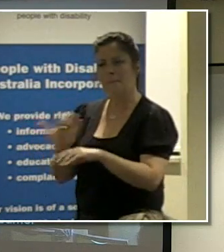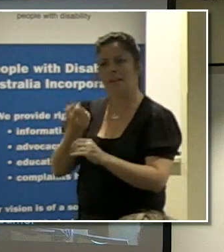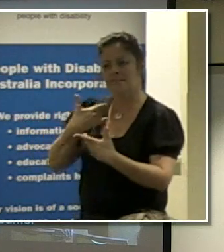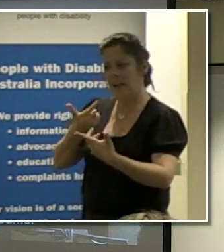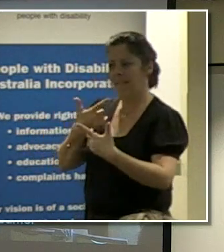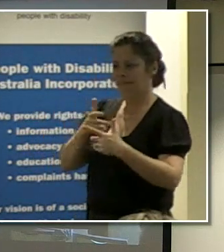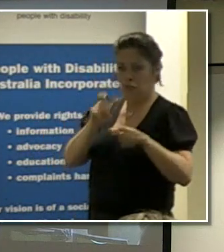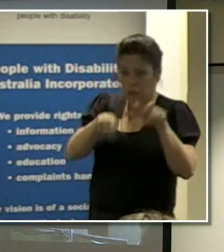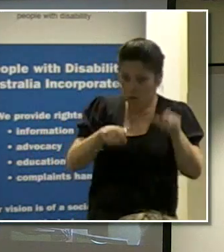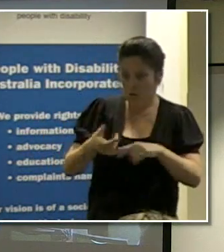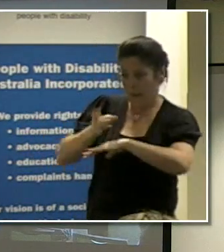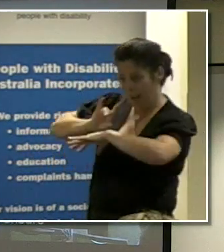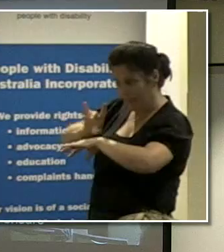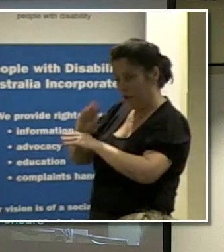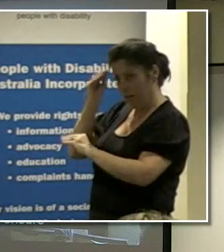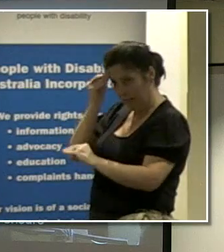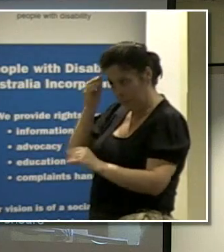that the